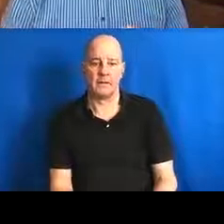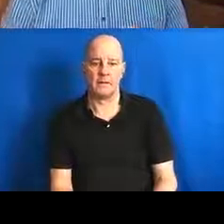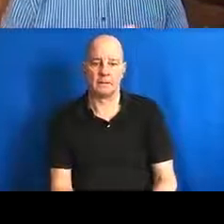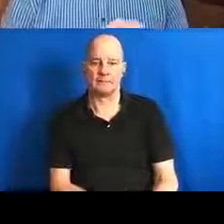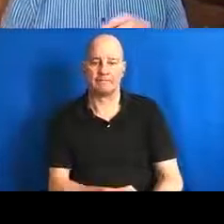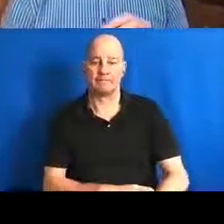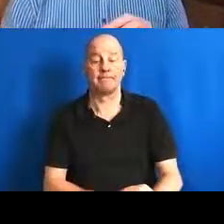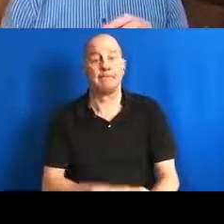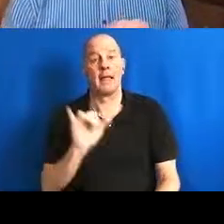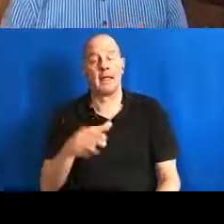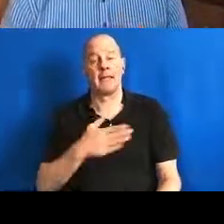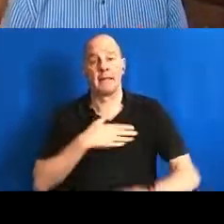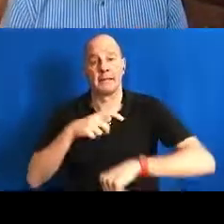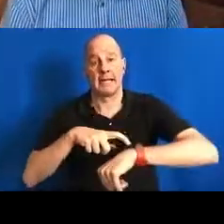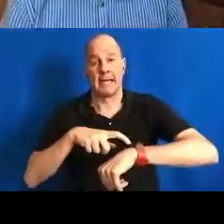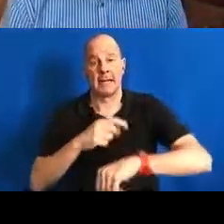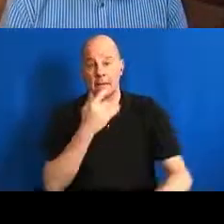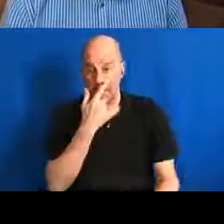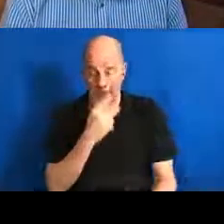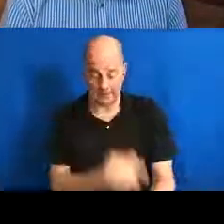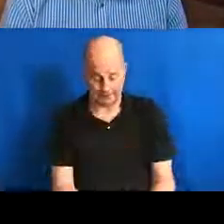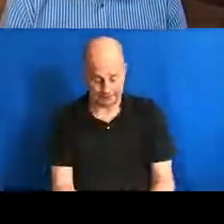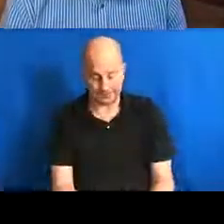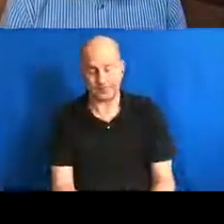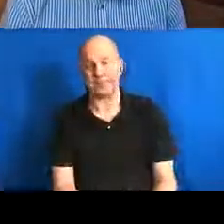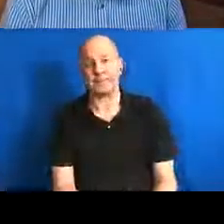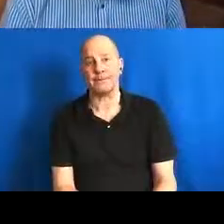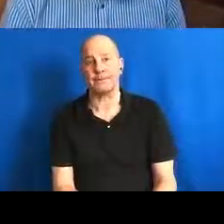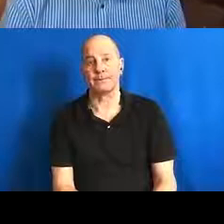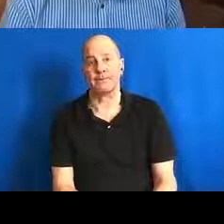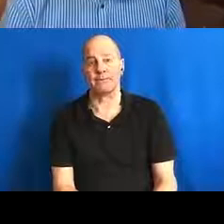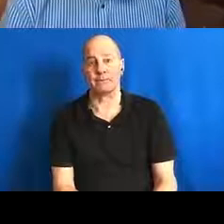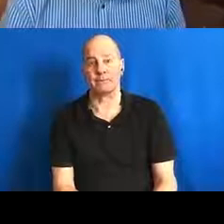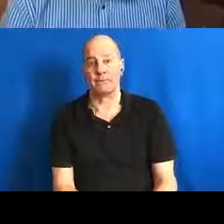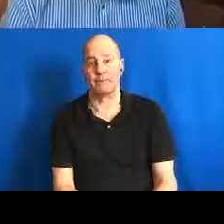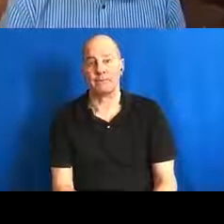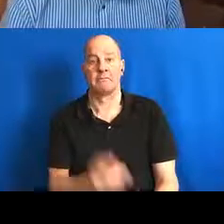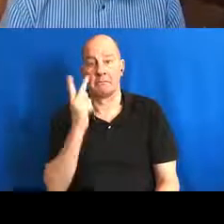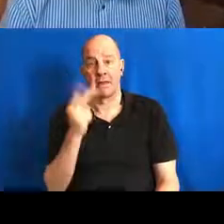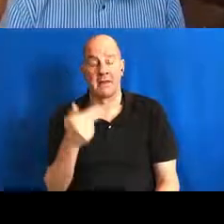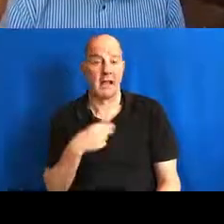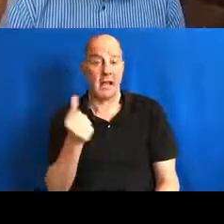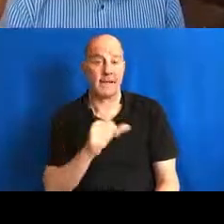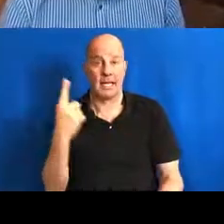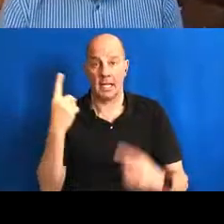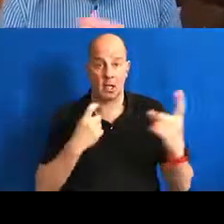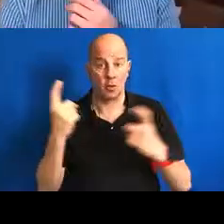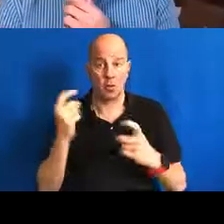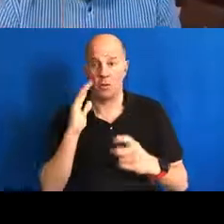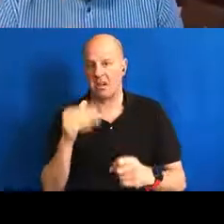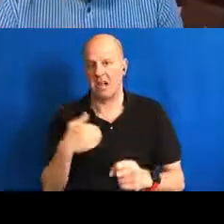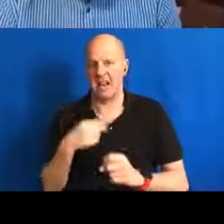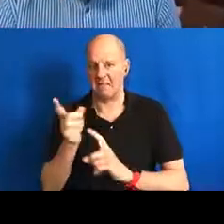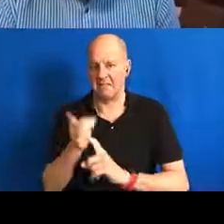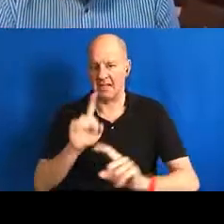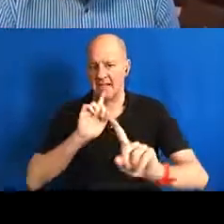that's my time. I'm going to see if there's some questions, maybe take a minute to answer any questions,